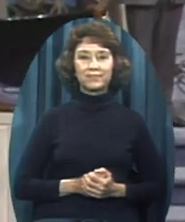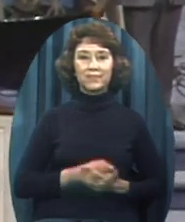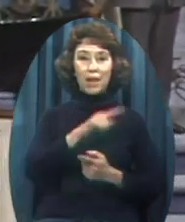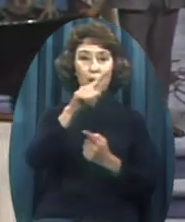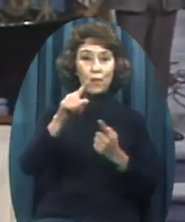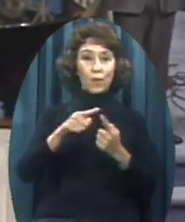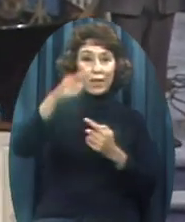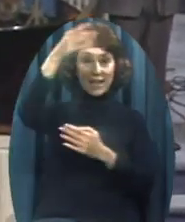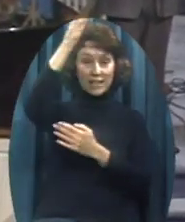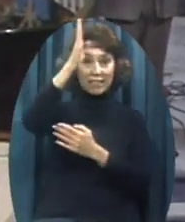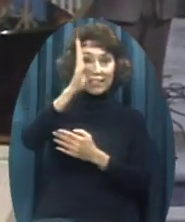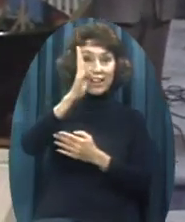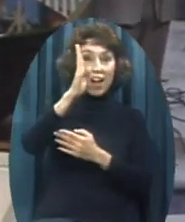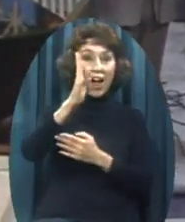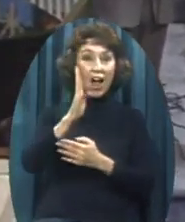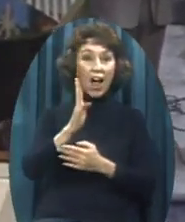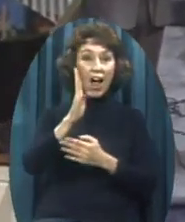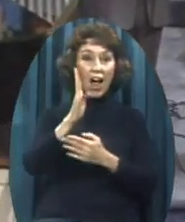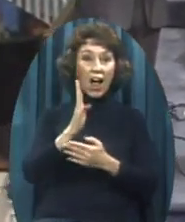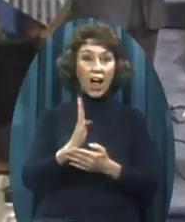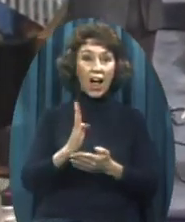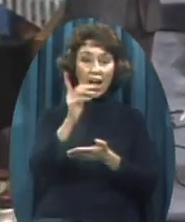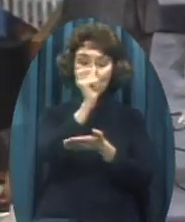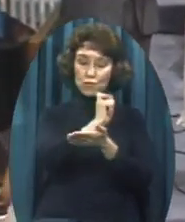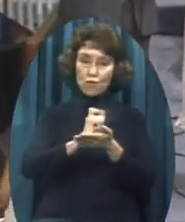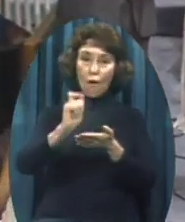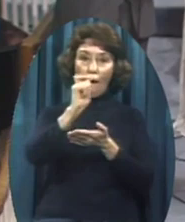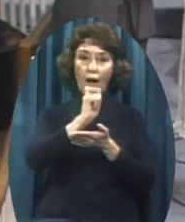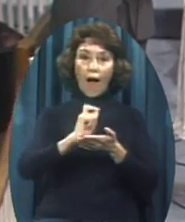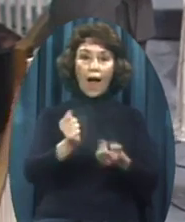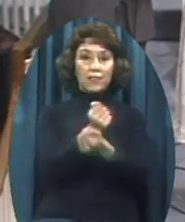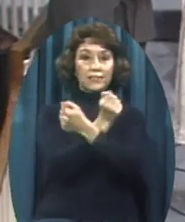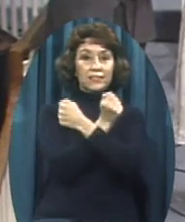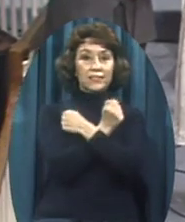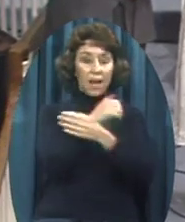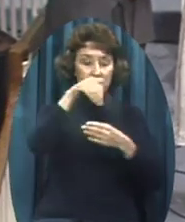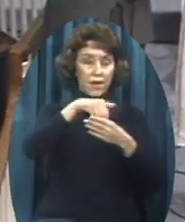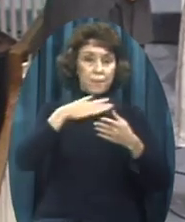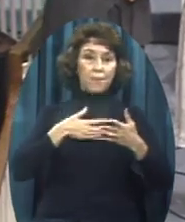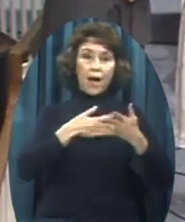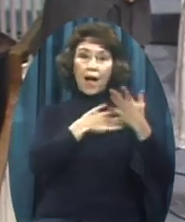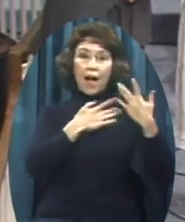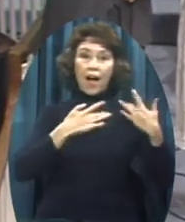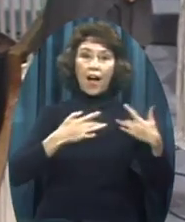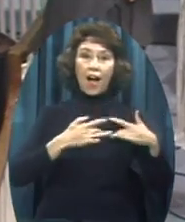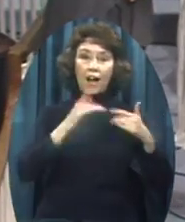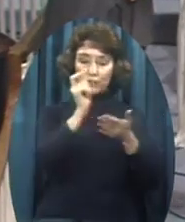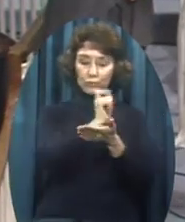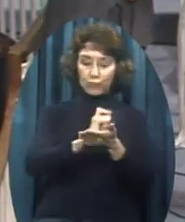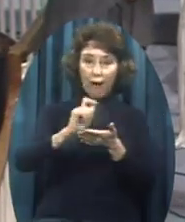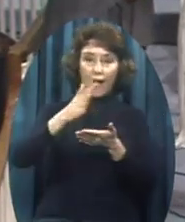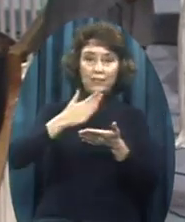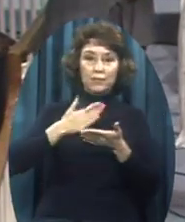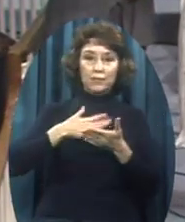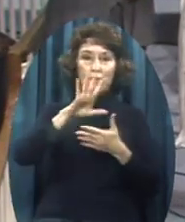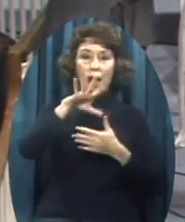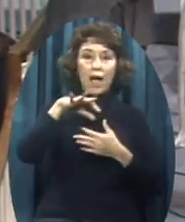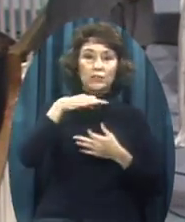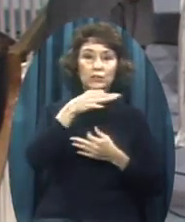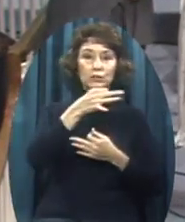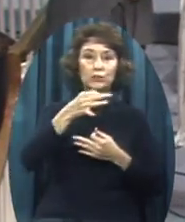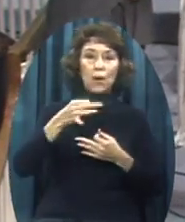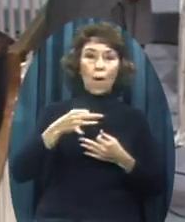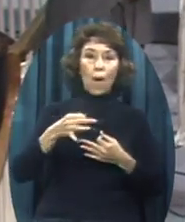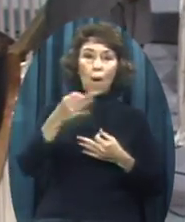When God dips his pen of love in my heart and writes my soul a message